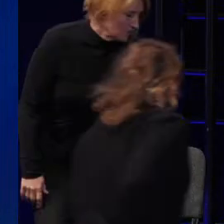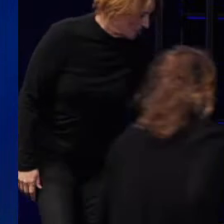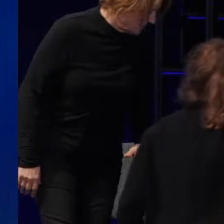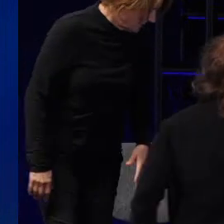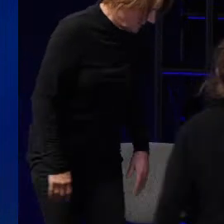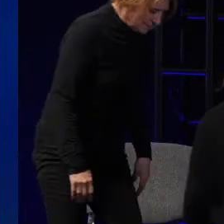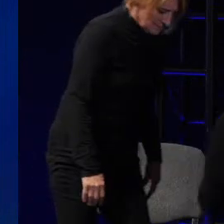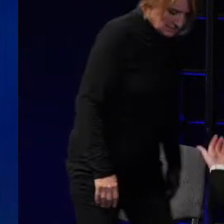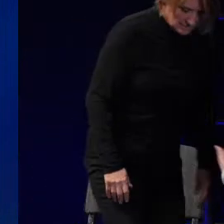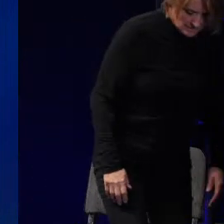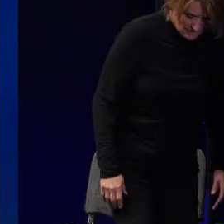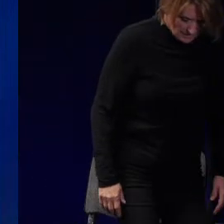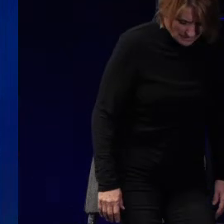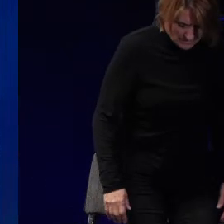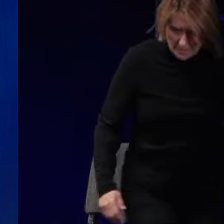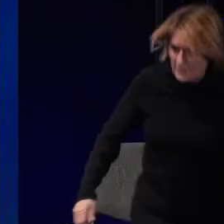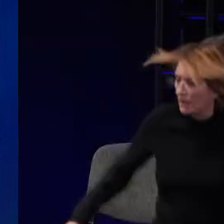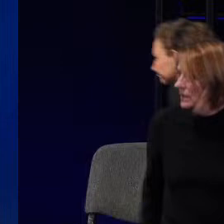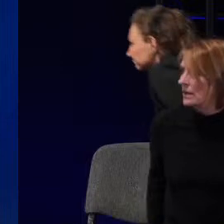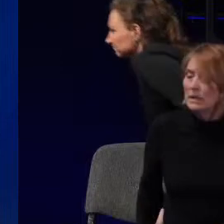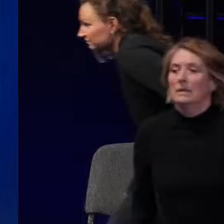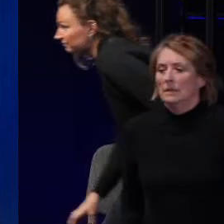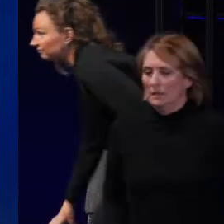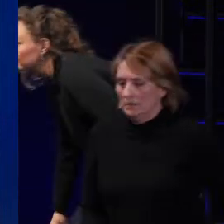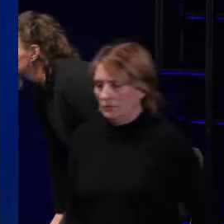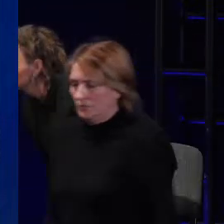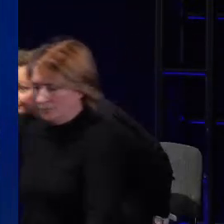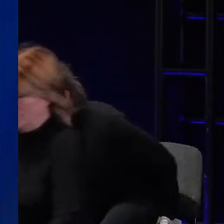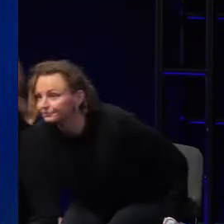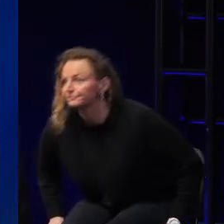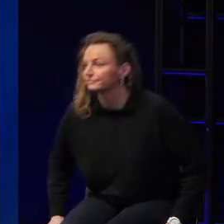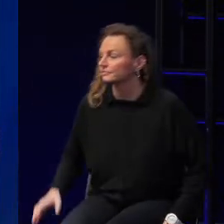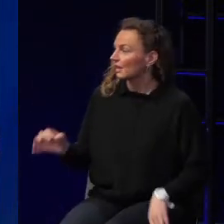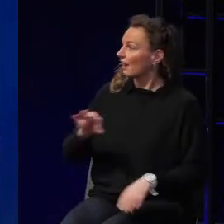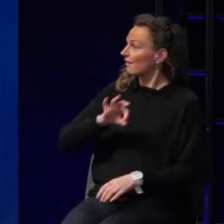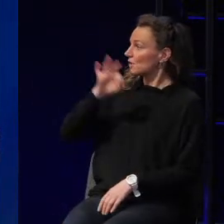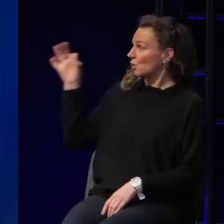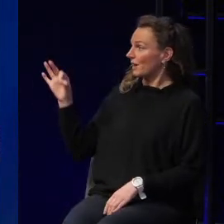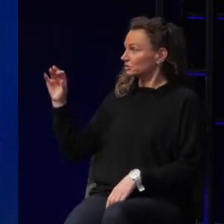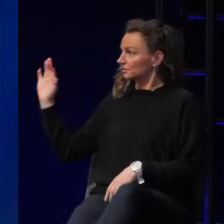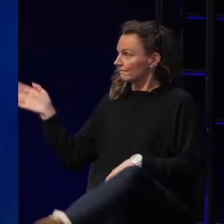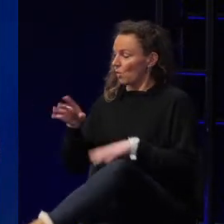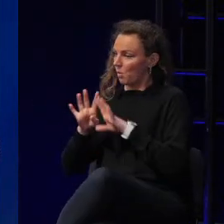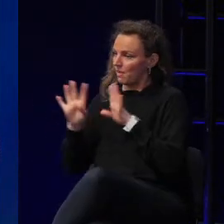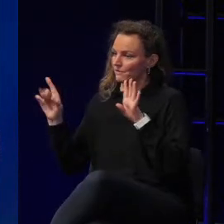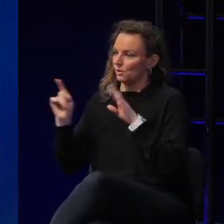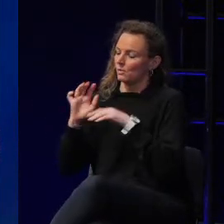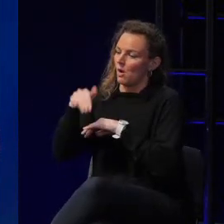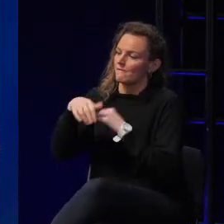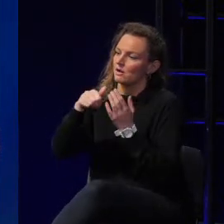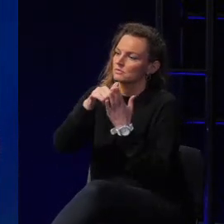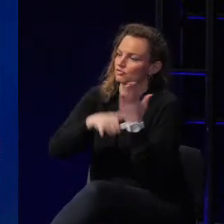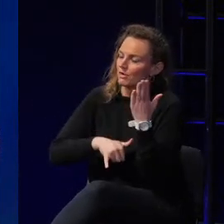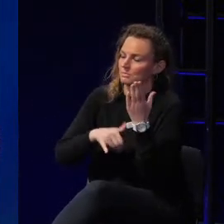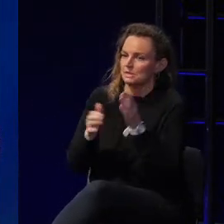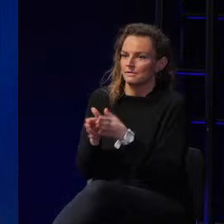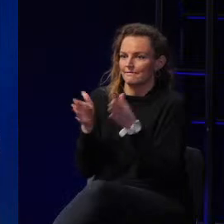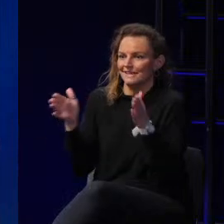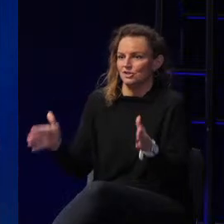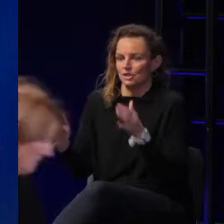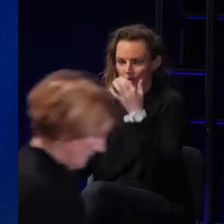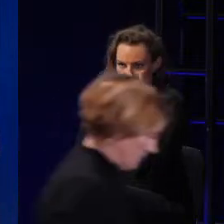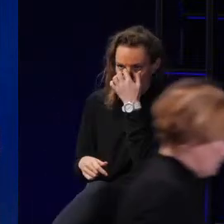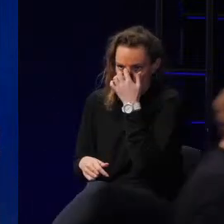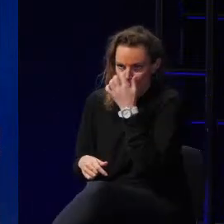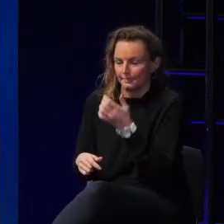Good afternoon. I have a question for all of you regarding scripted feature. If you go